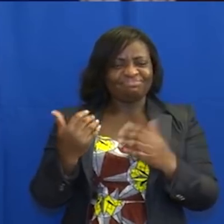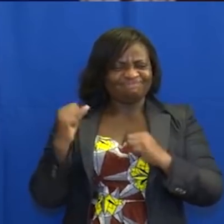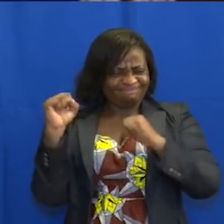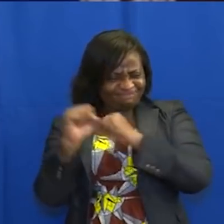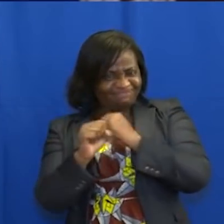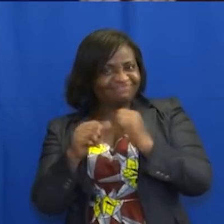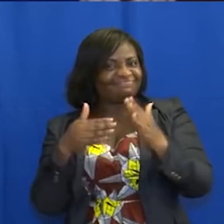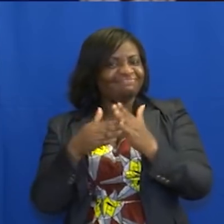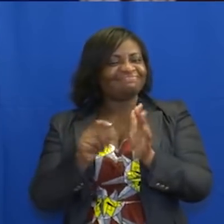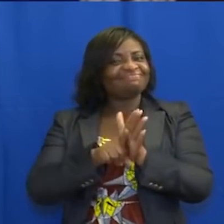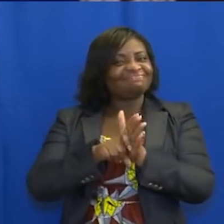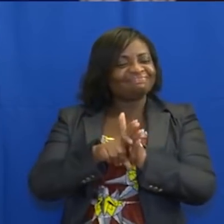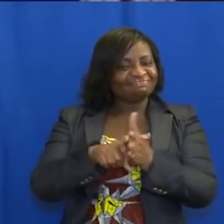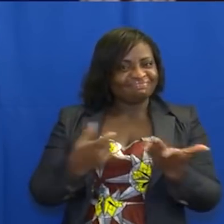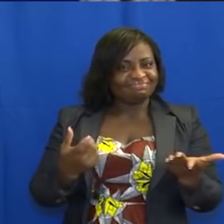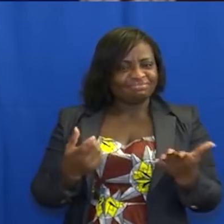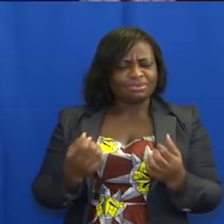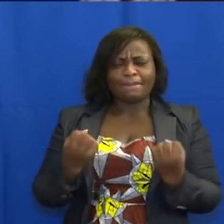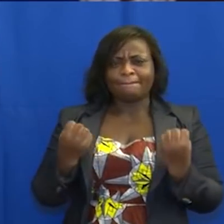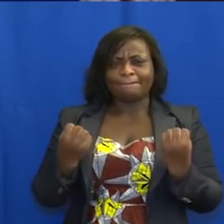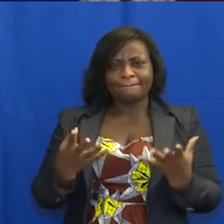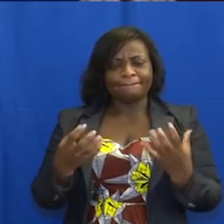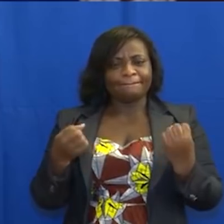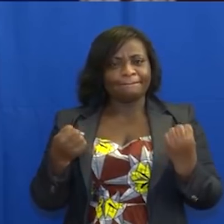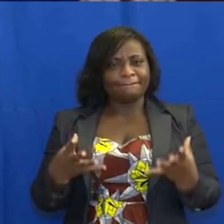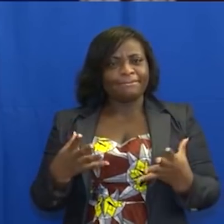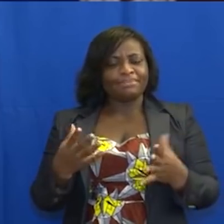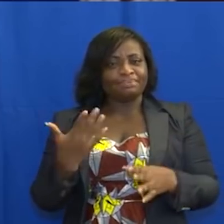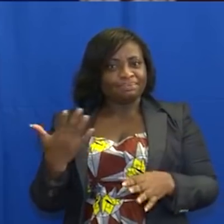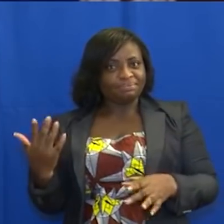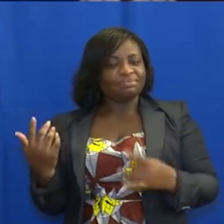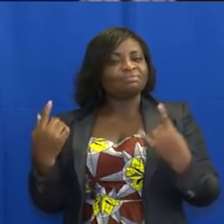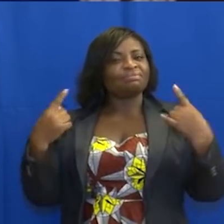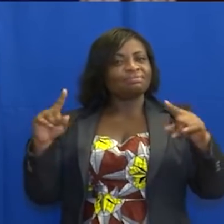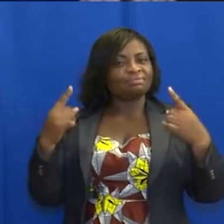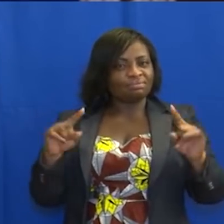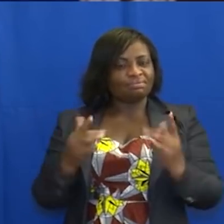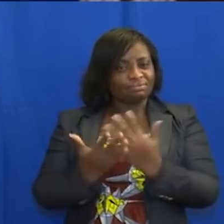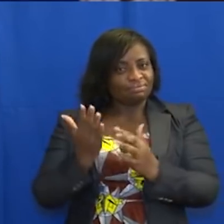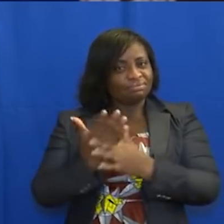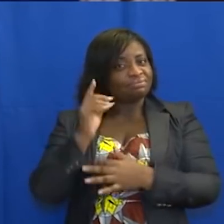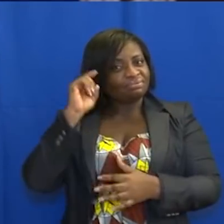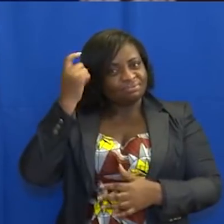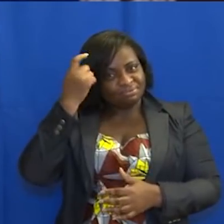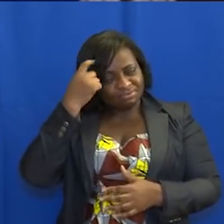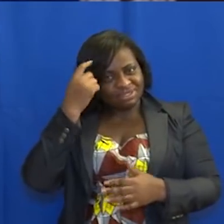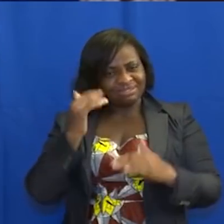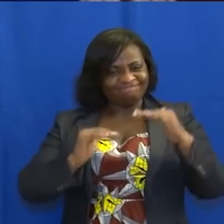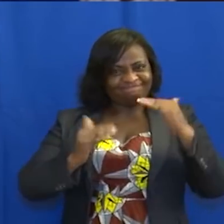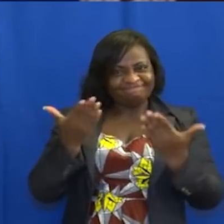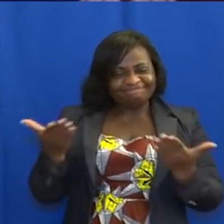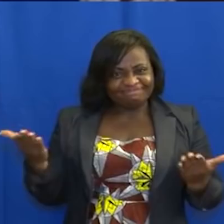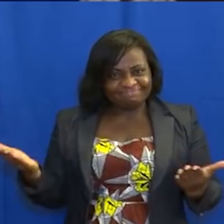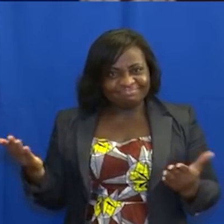the fight against the virus, several others have been imposed by government to this end.